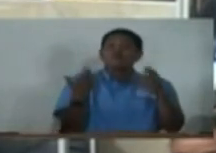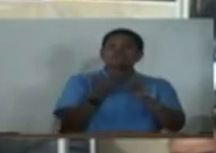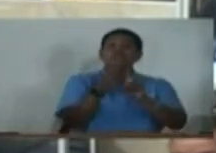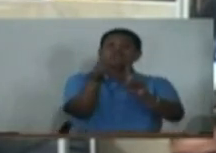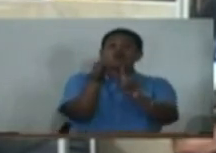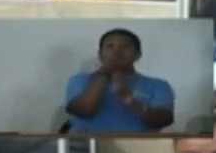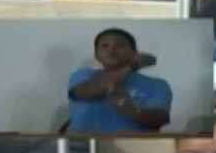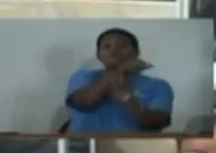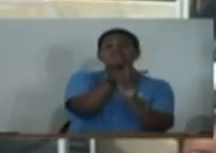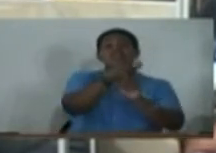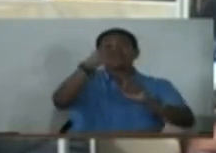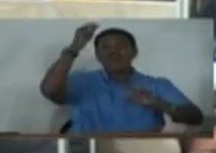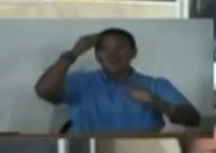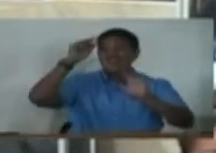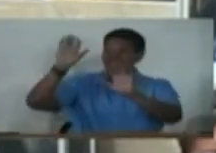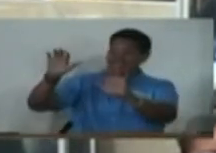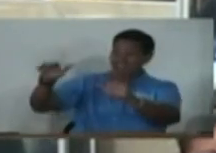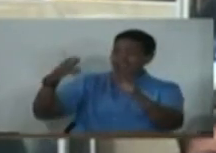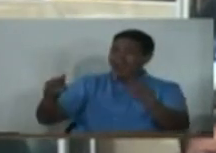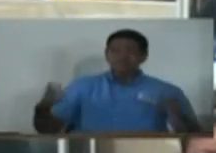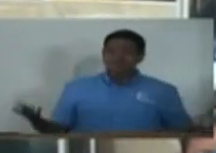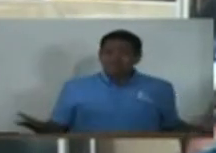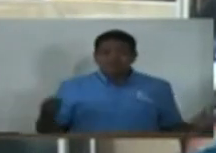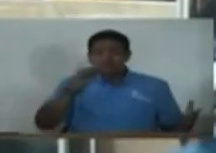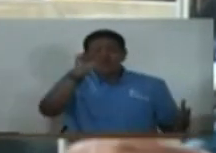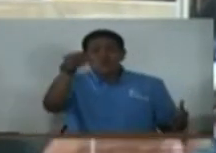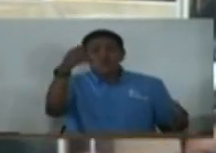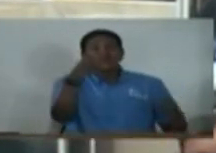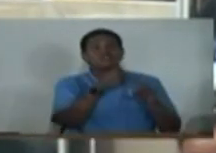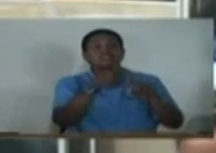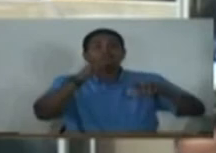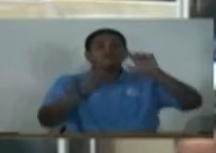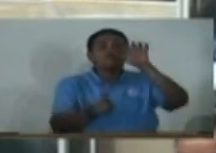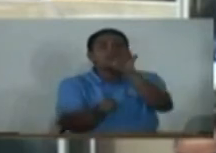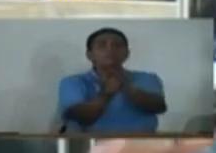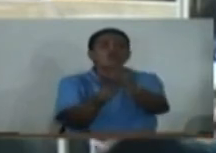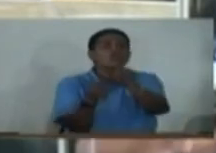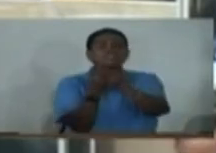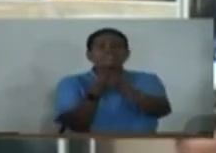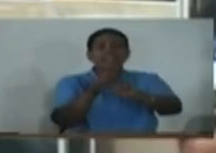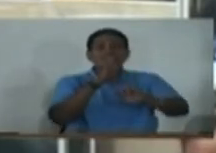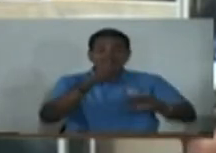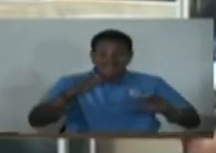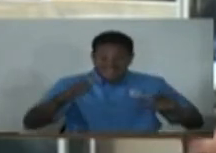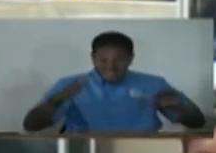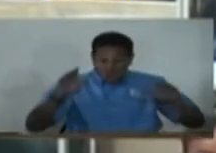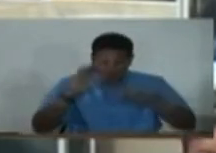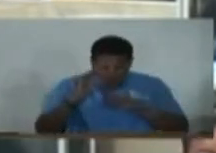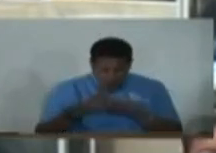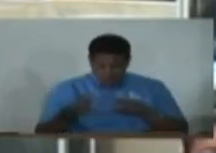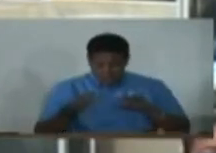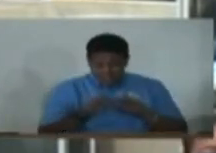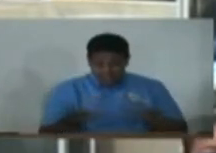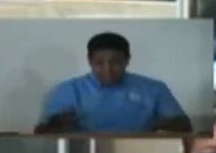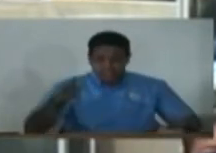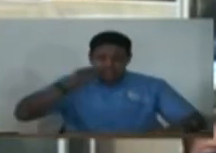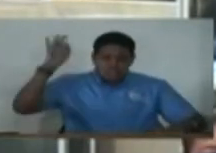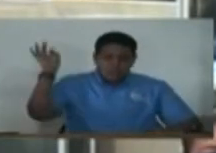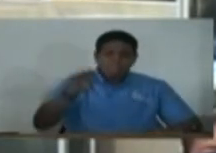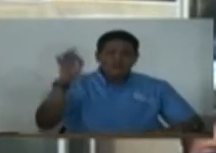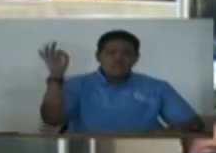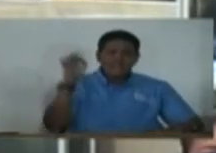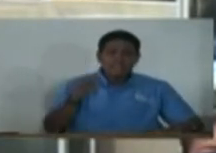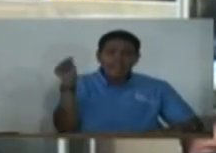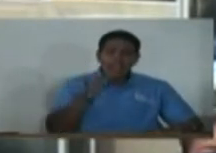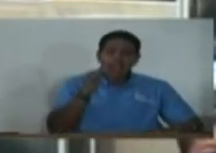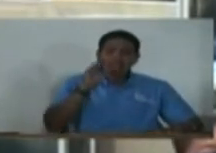perspective on the state, Madam Speaker, it's not just that it has emerged as an underculture. It is preached every single day by